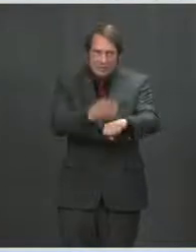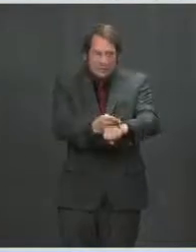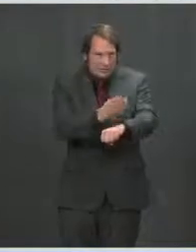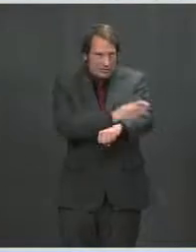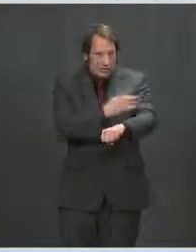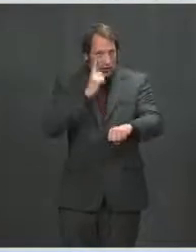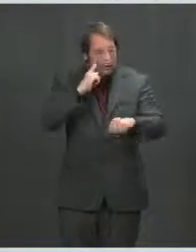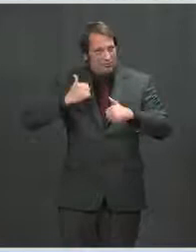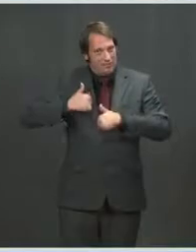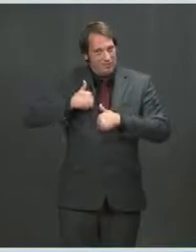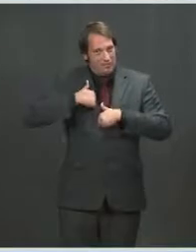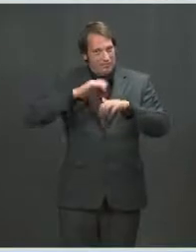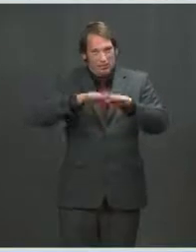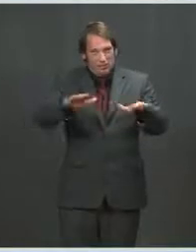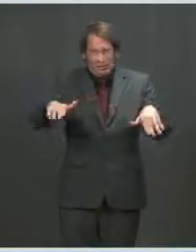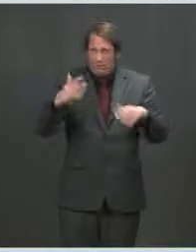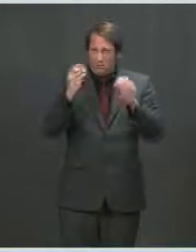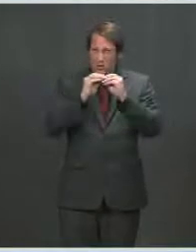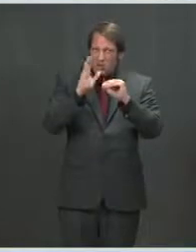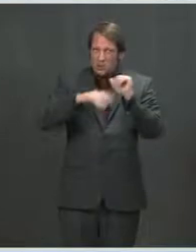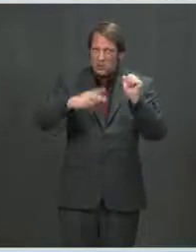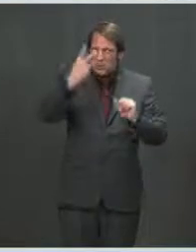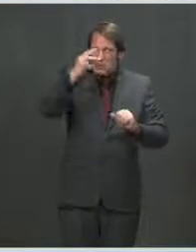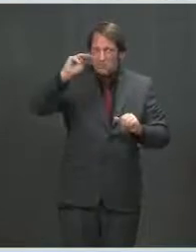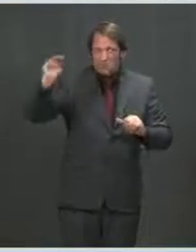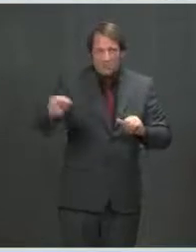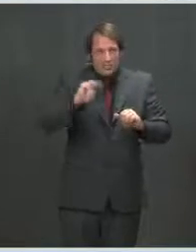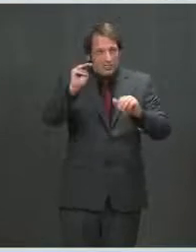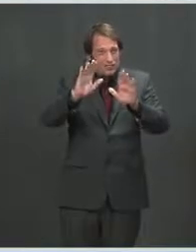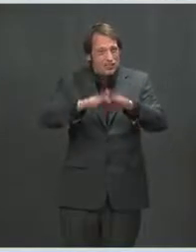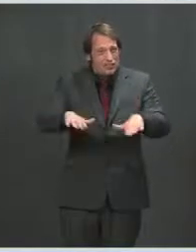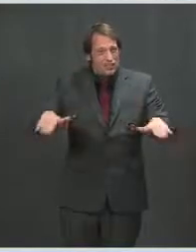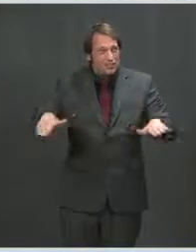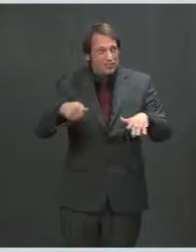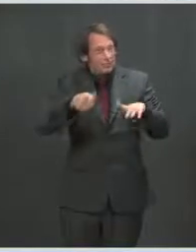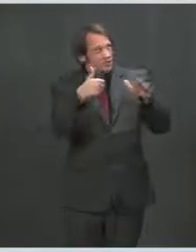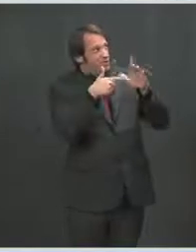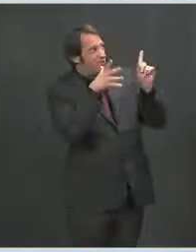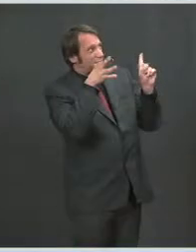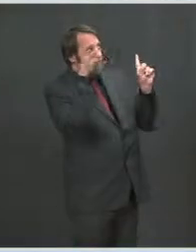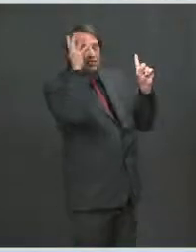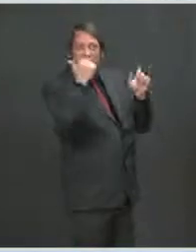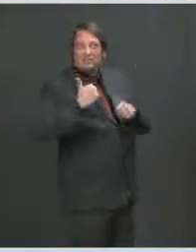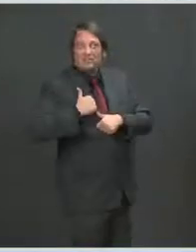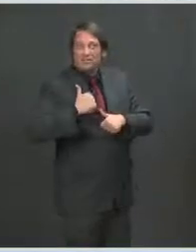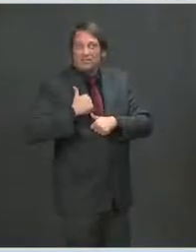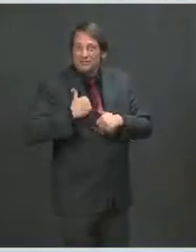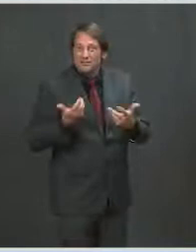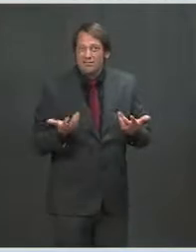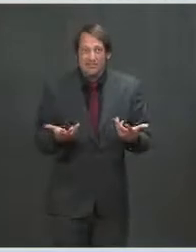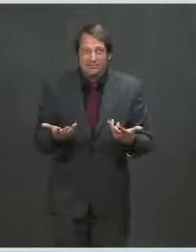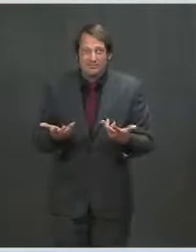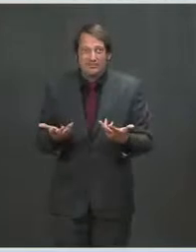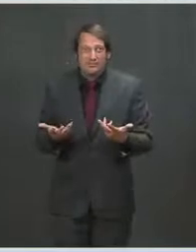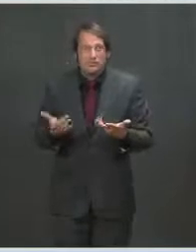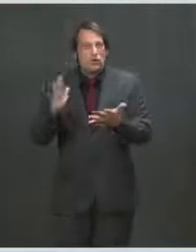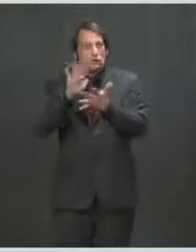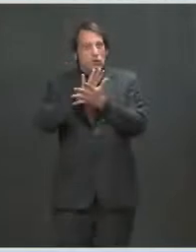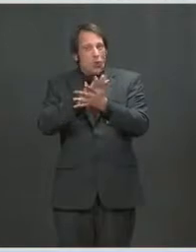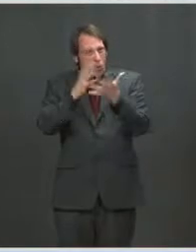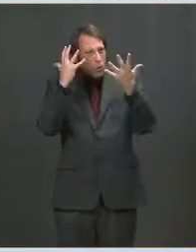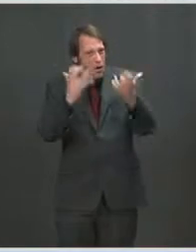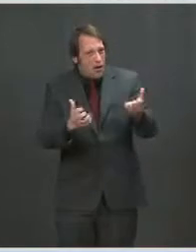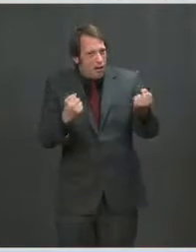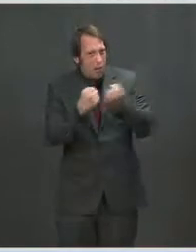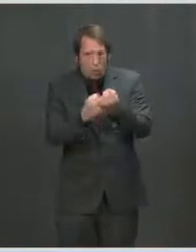are service members, National Guard, reservists, or veterans. Our schools want to support all